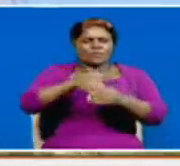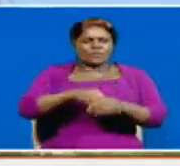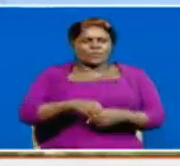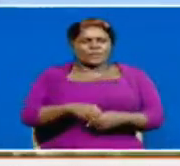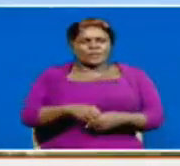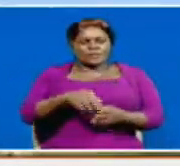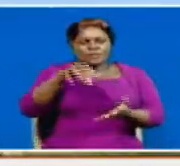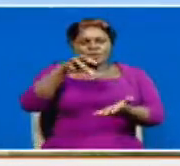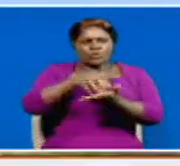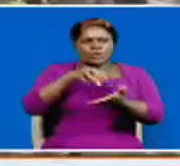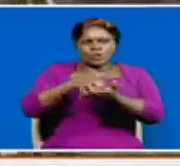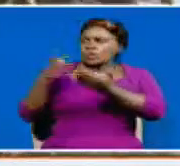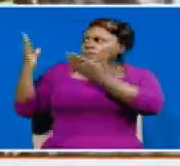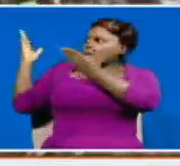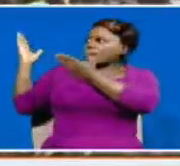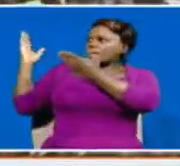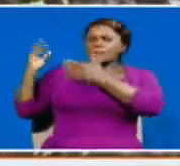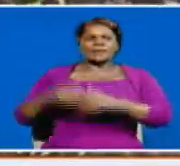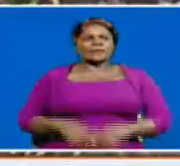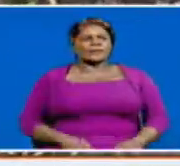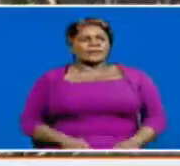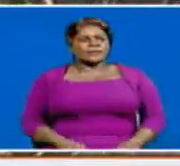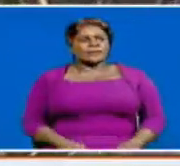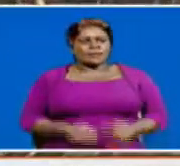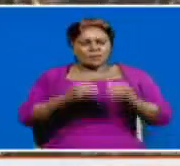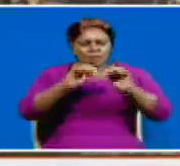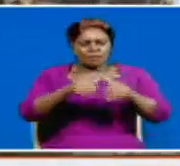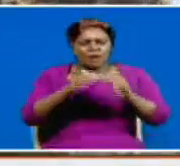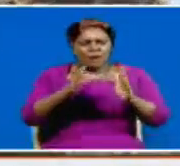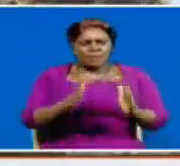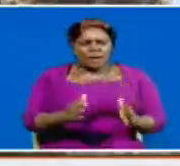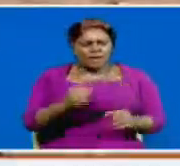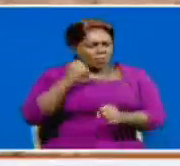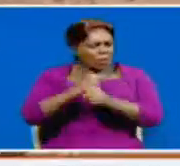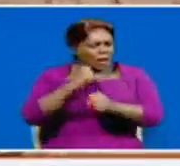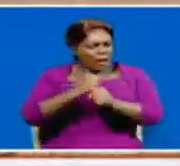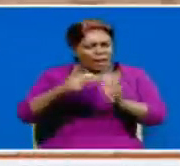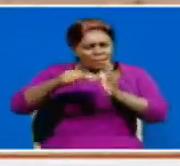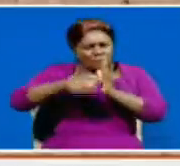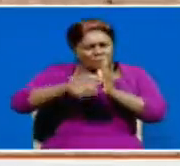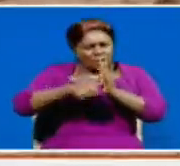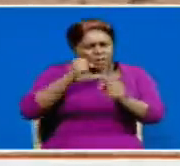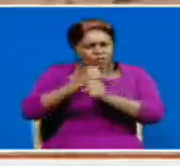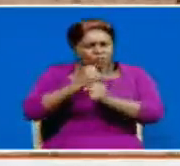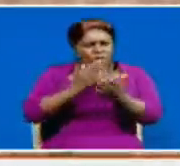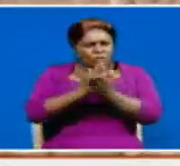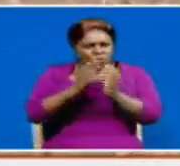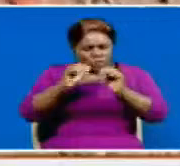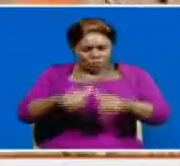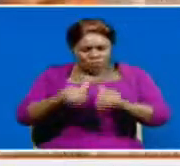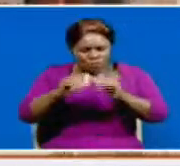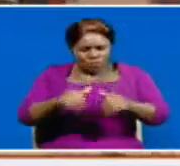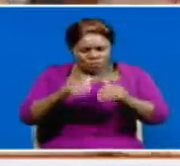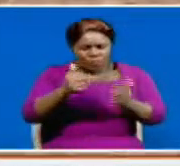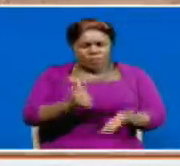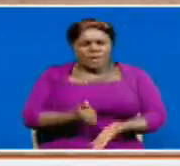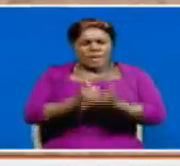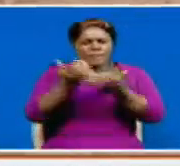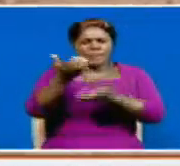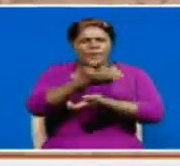Taswira mashambani ni hii. Wakulima wanatia juhudi kuhakikisha kilimo cha miwa kinawasitiri